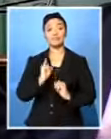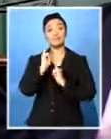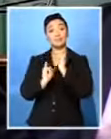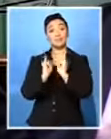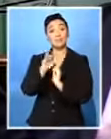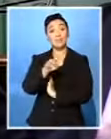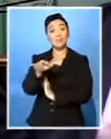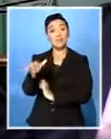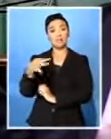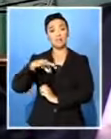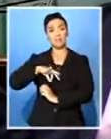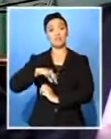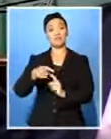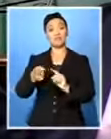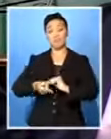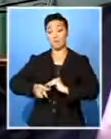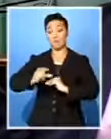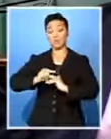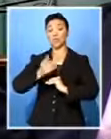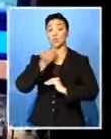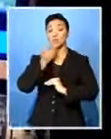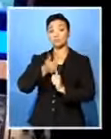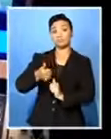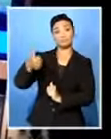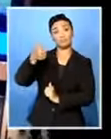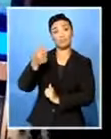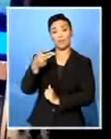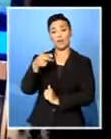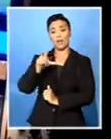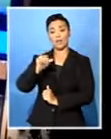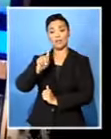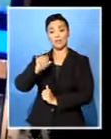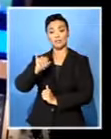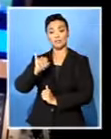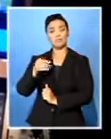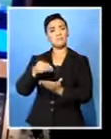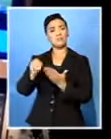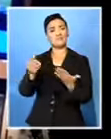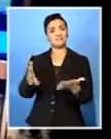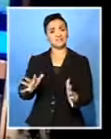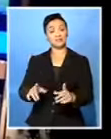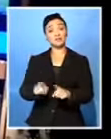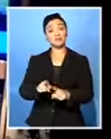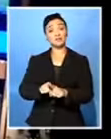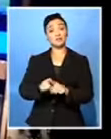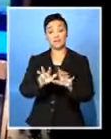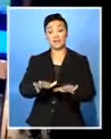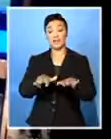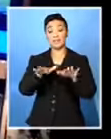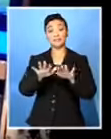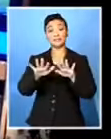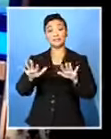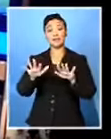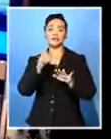rand bonus paid to Motsoeneng is under the spotlight, as well as the unilateral changes to the 90-10